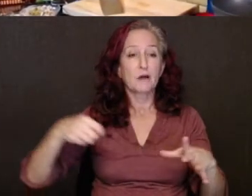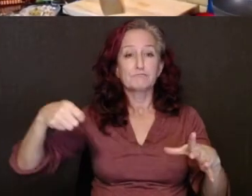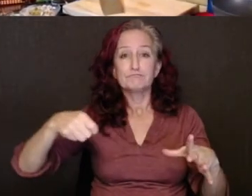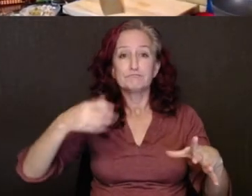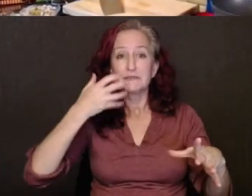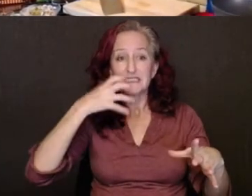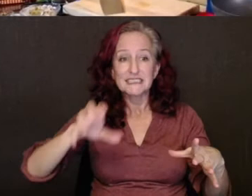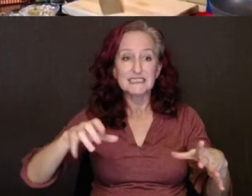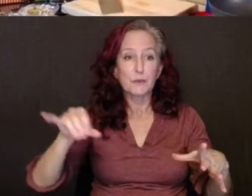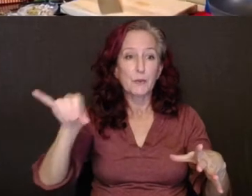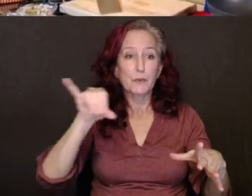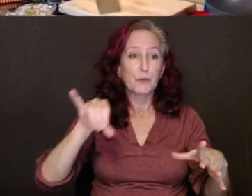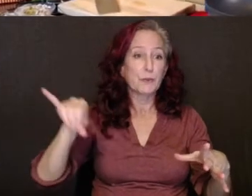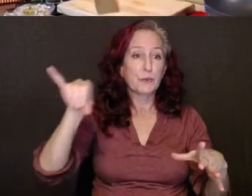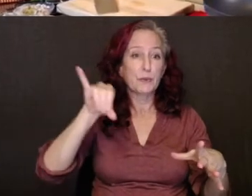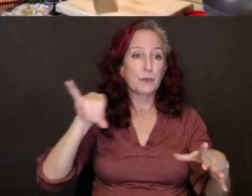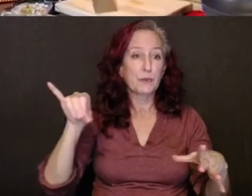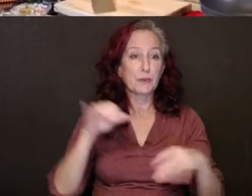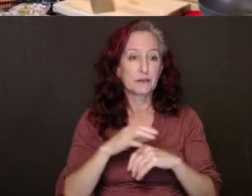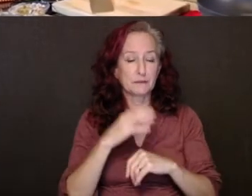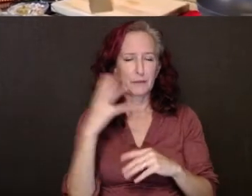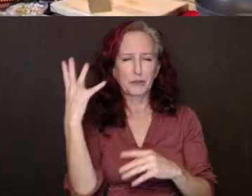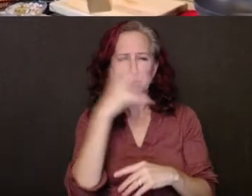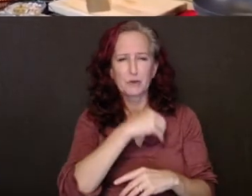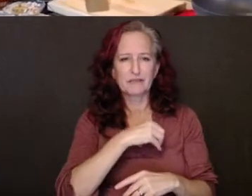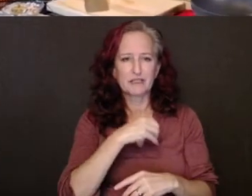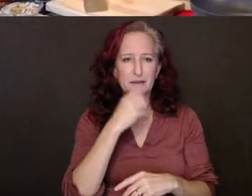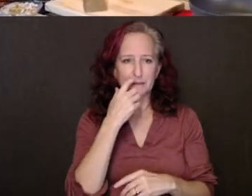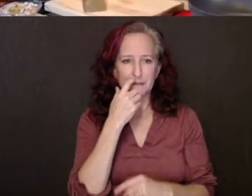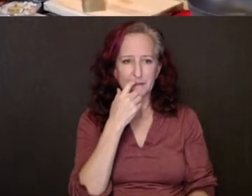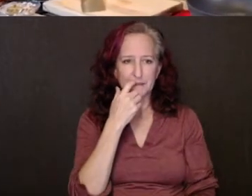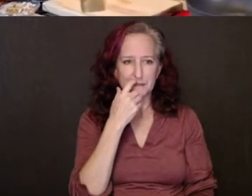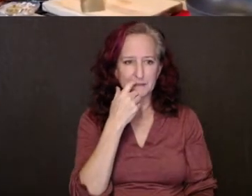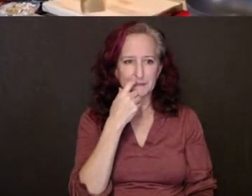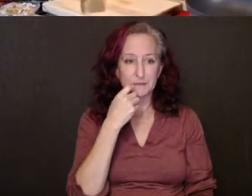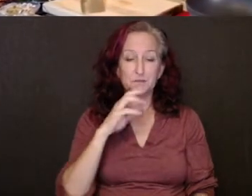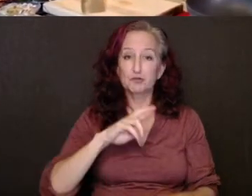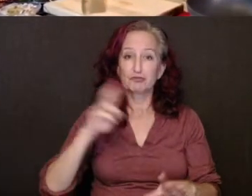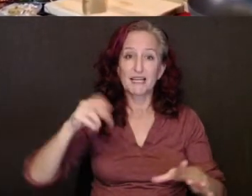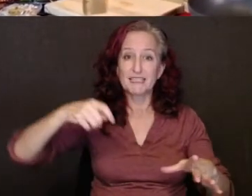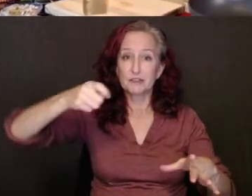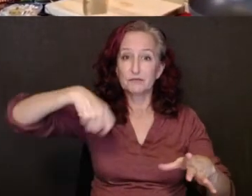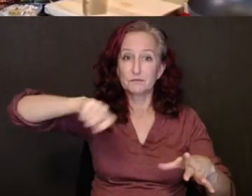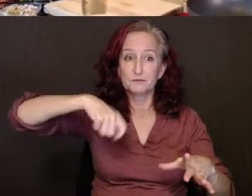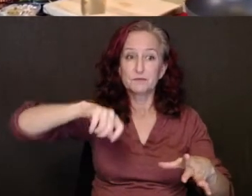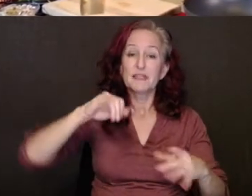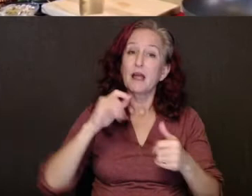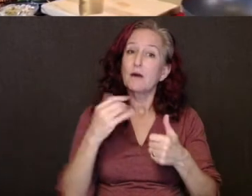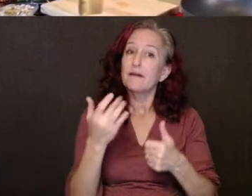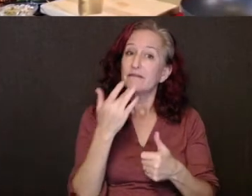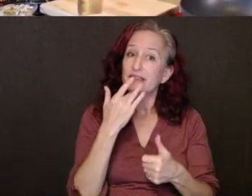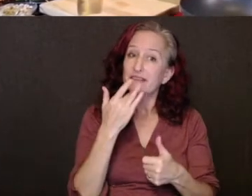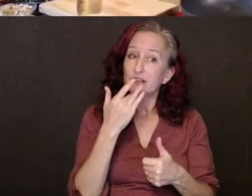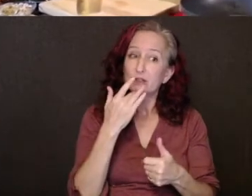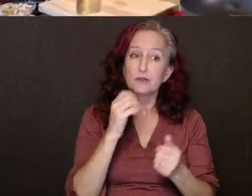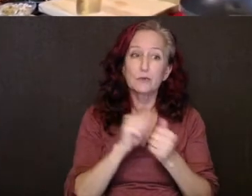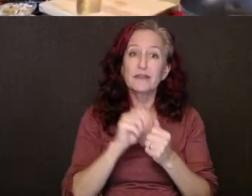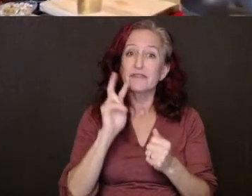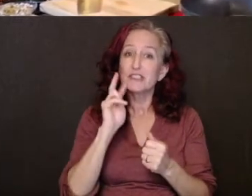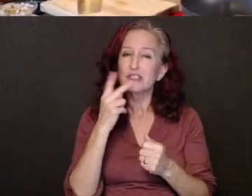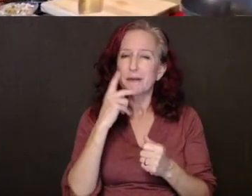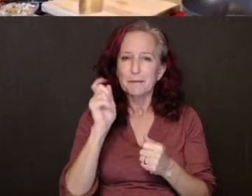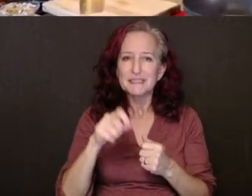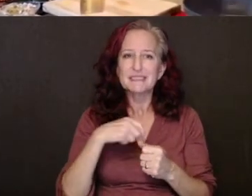open flame. That is very, very safe. And then also, because of that, better air quality, okay?